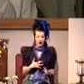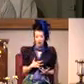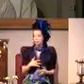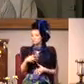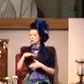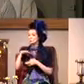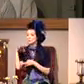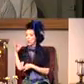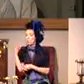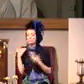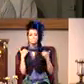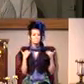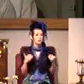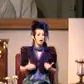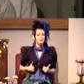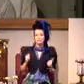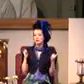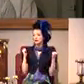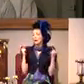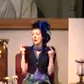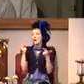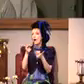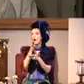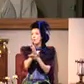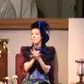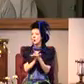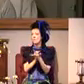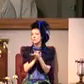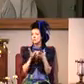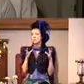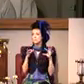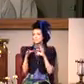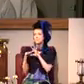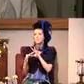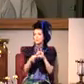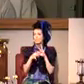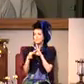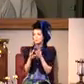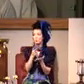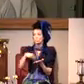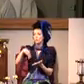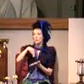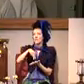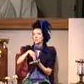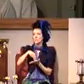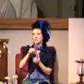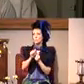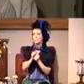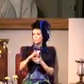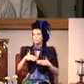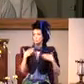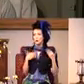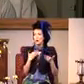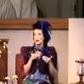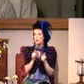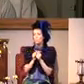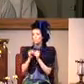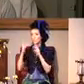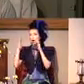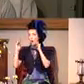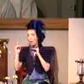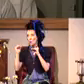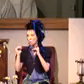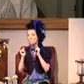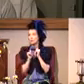fiber of our lives to be resurrected this morning with joy and with hope and with the